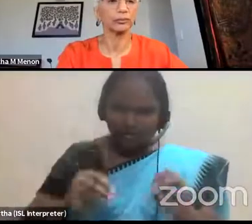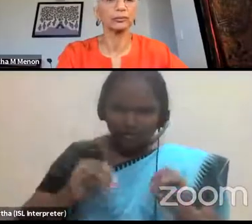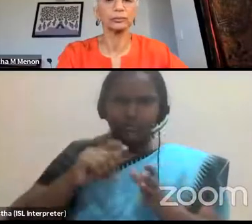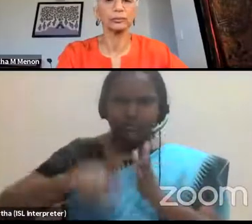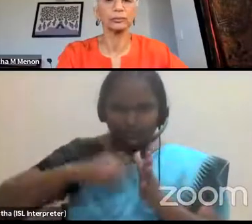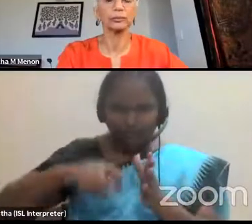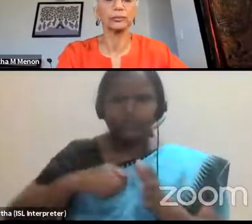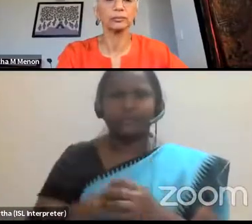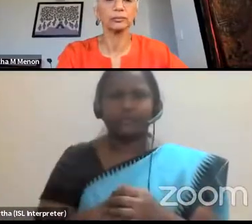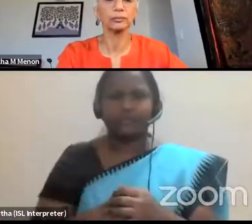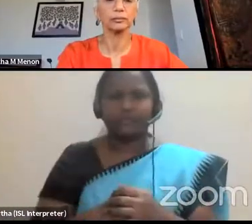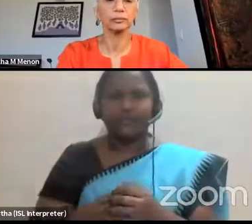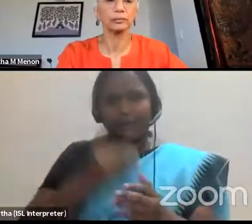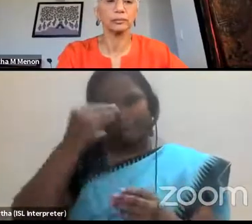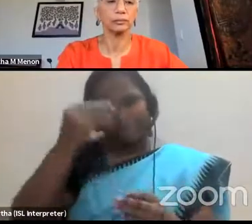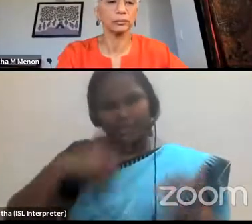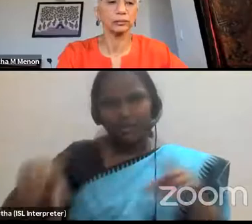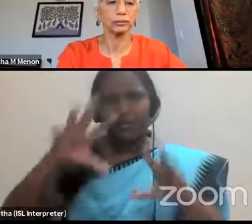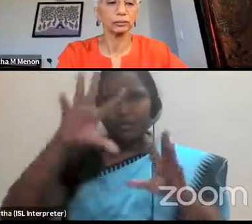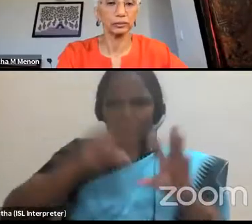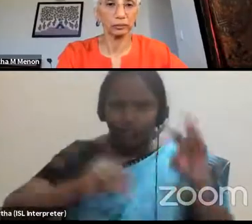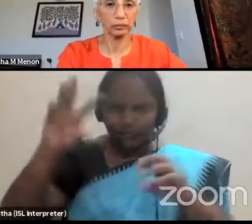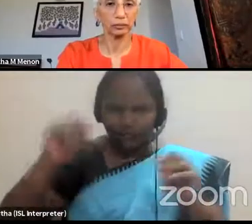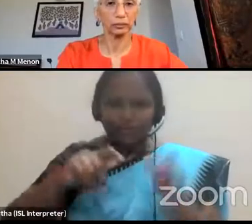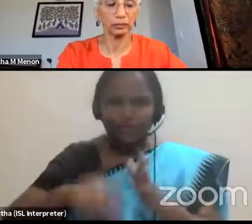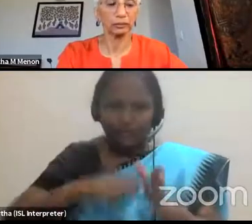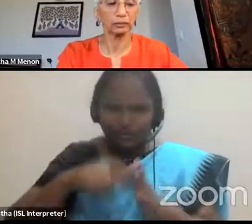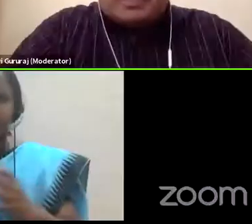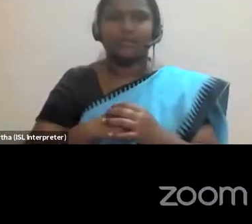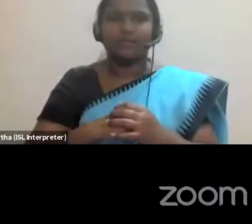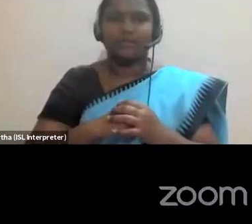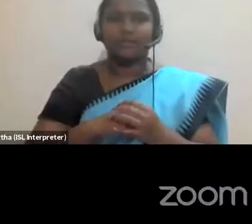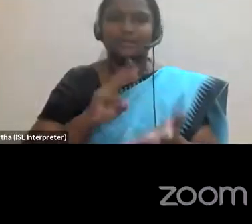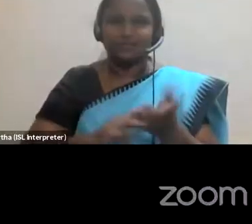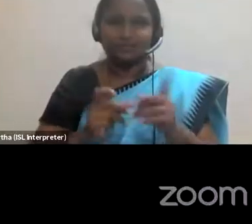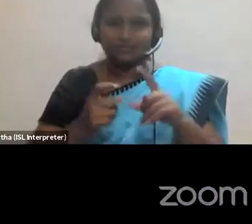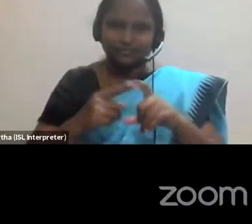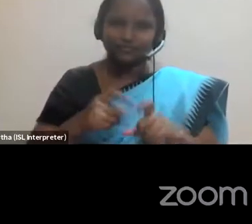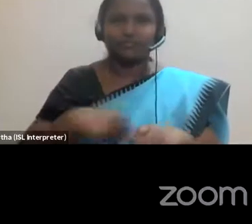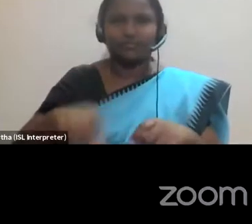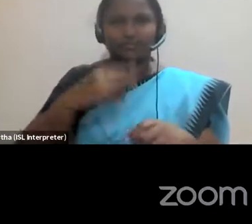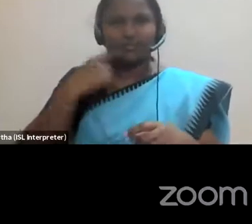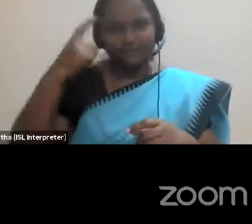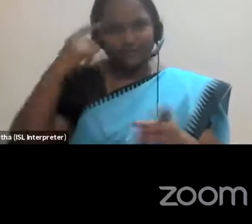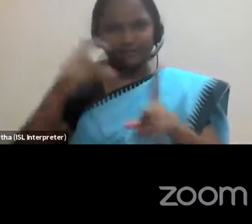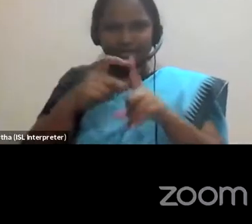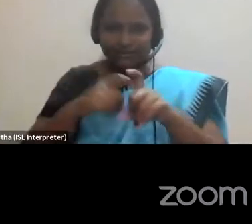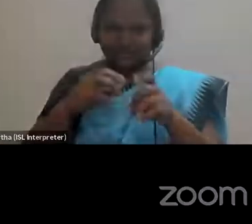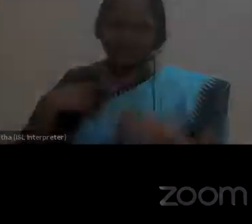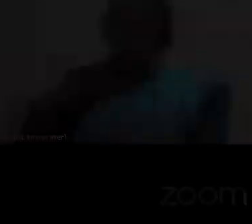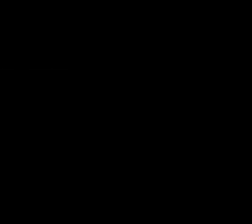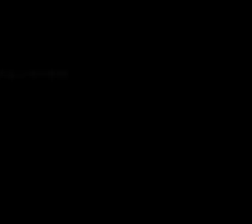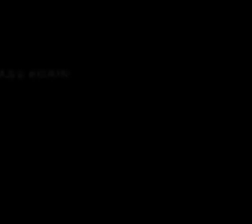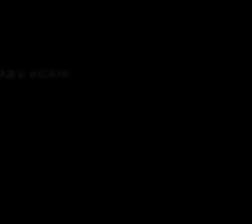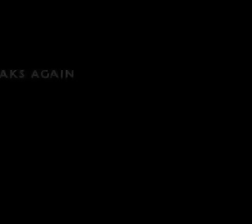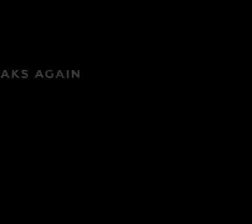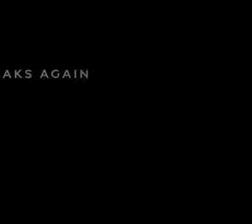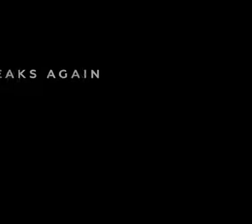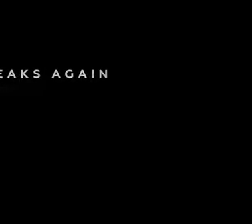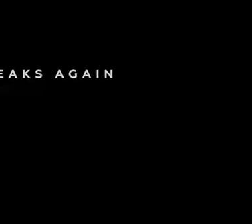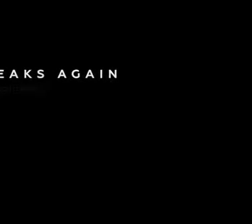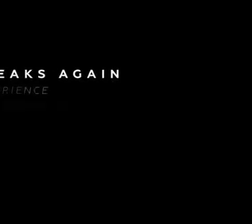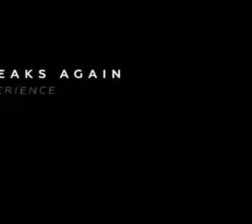what we're going to suggest. Please turn off videos and mute yourselves while we go through the demo, and we'll come right back.